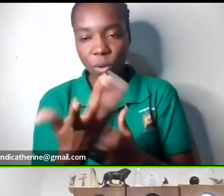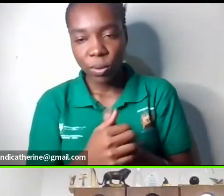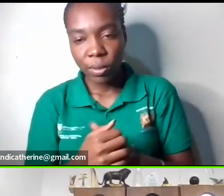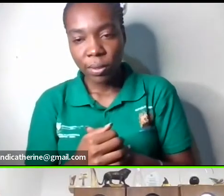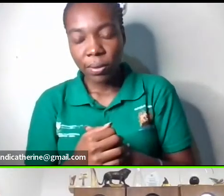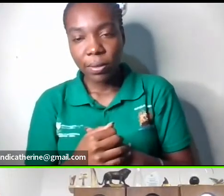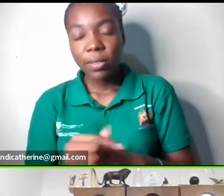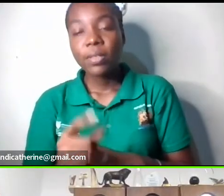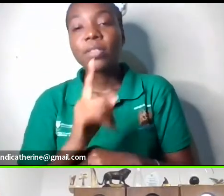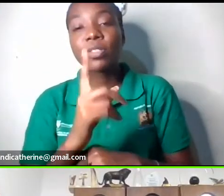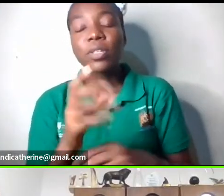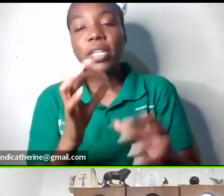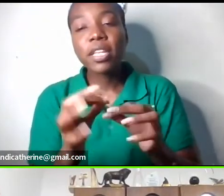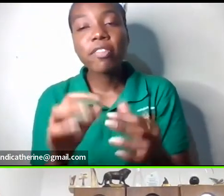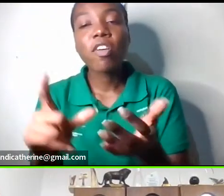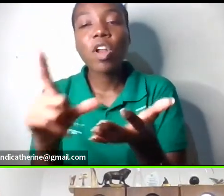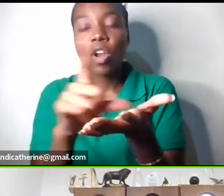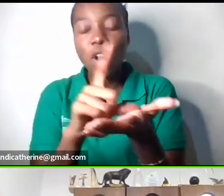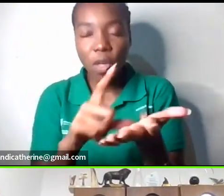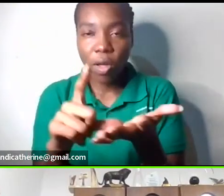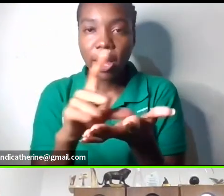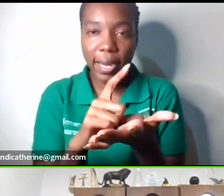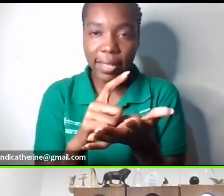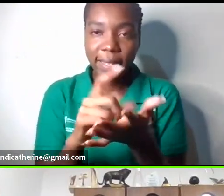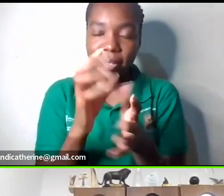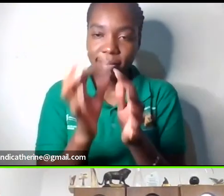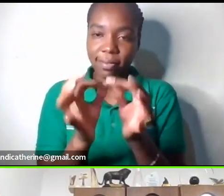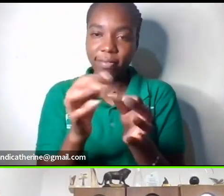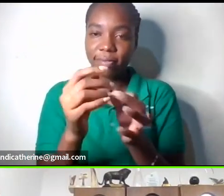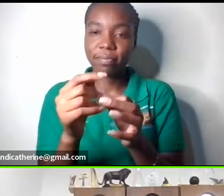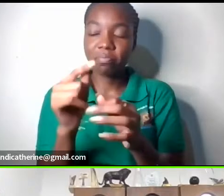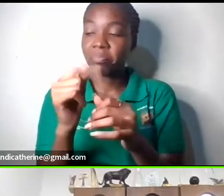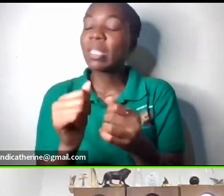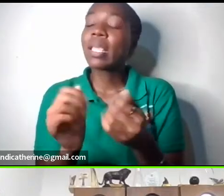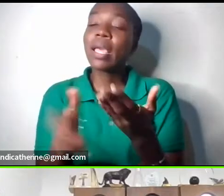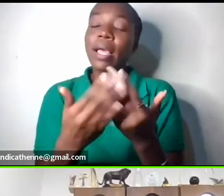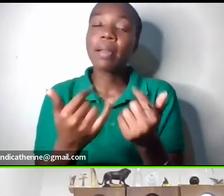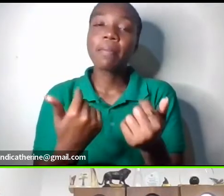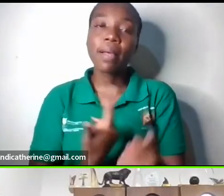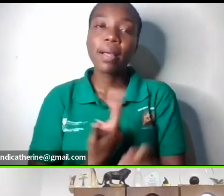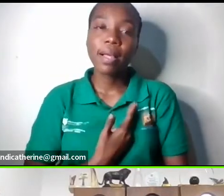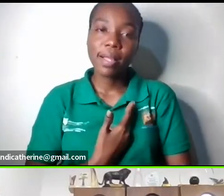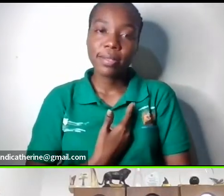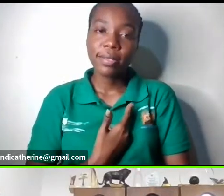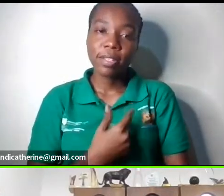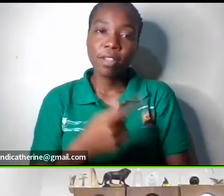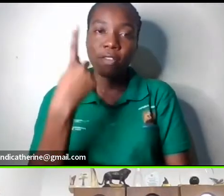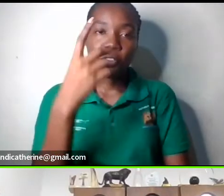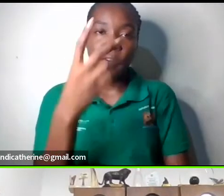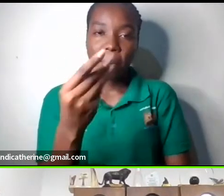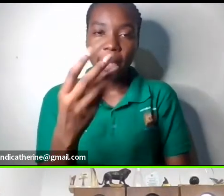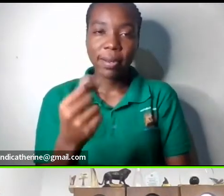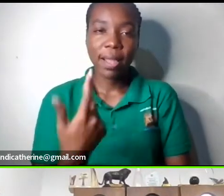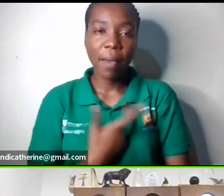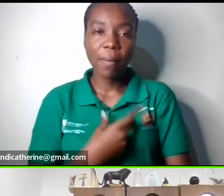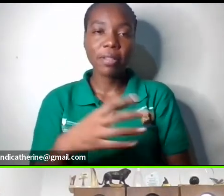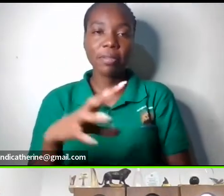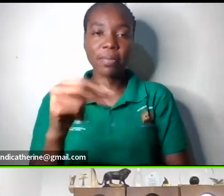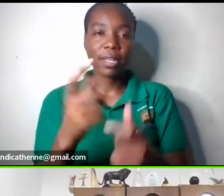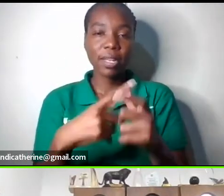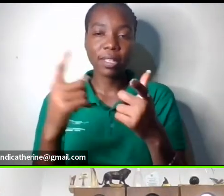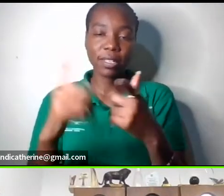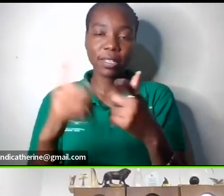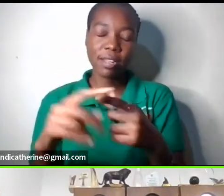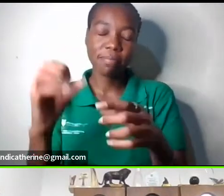is local money, it also helps us to take our little money and invest and